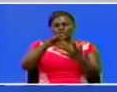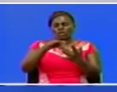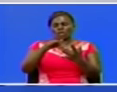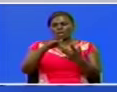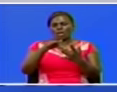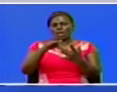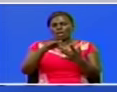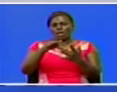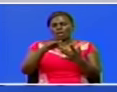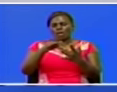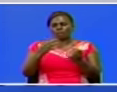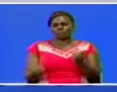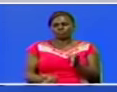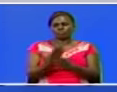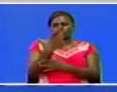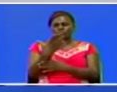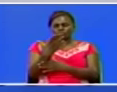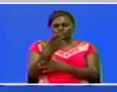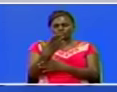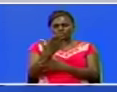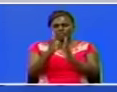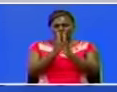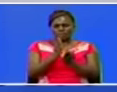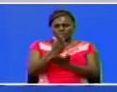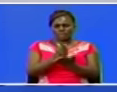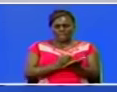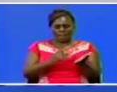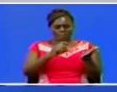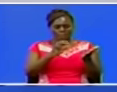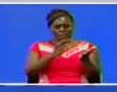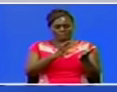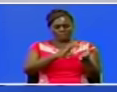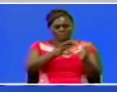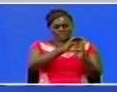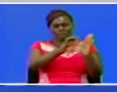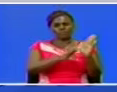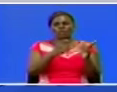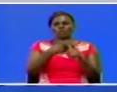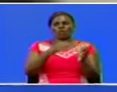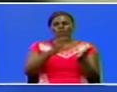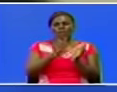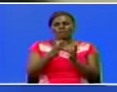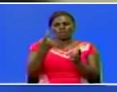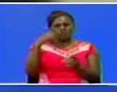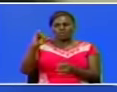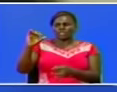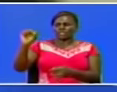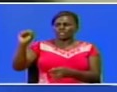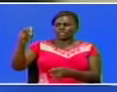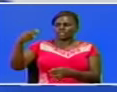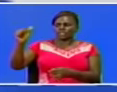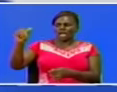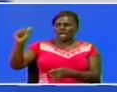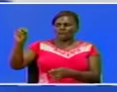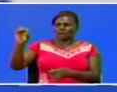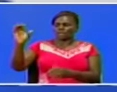be launching and dedicating a portion of scripture that we have completed for the Ilchamus people. We all know and believe